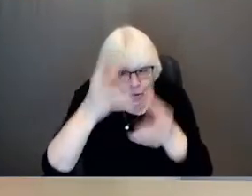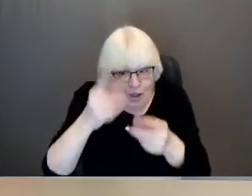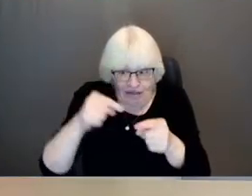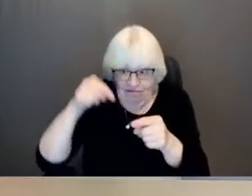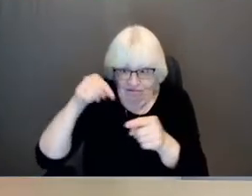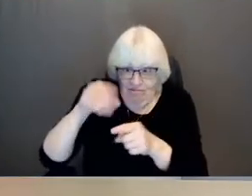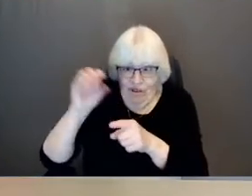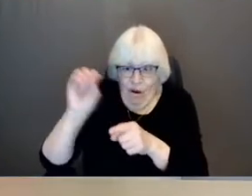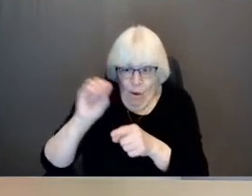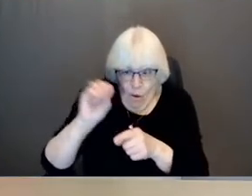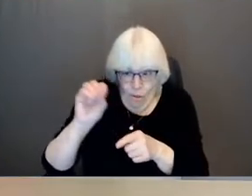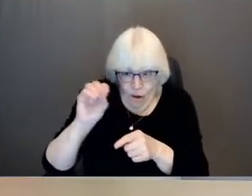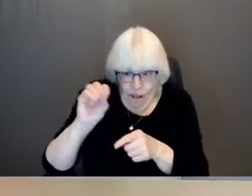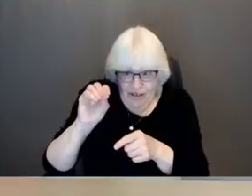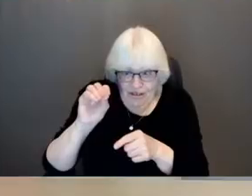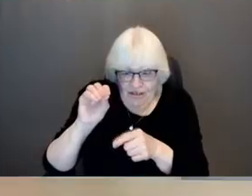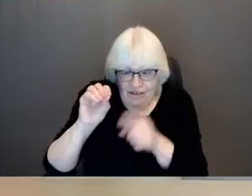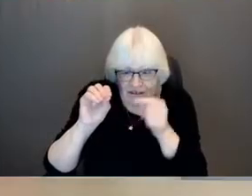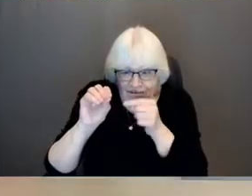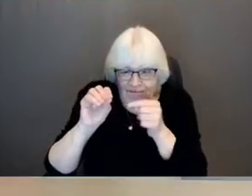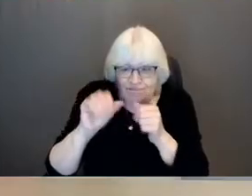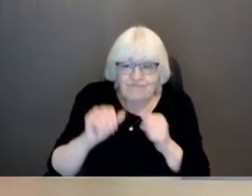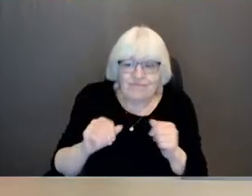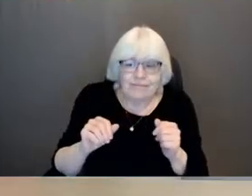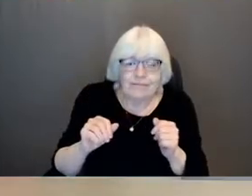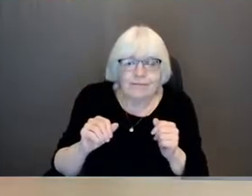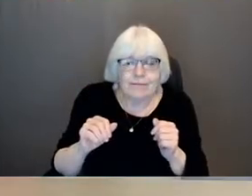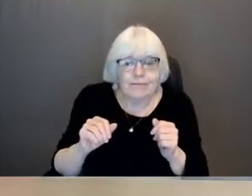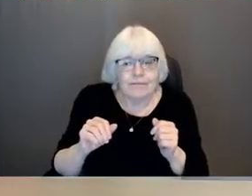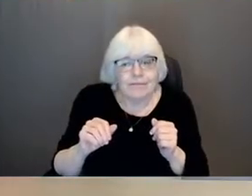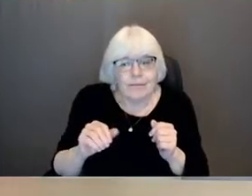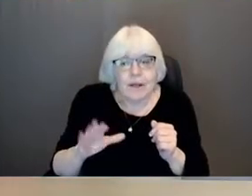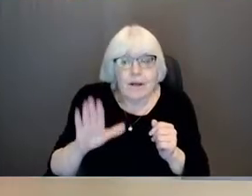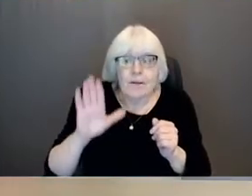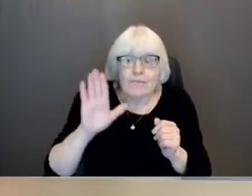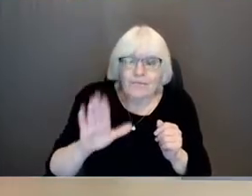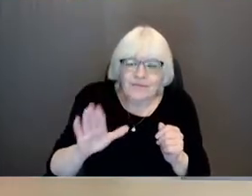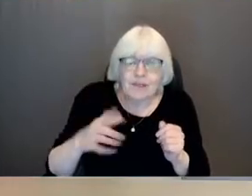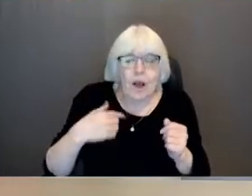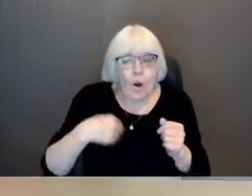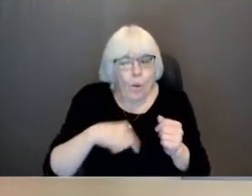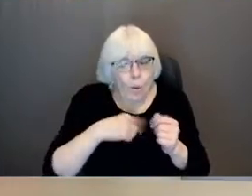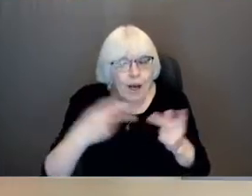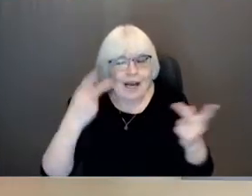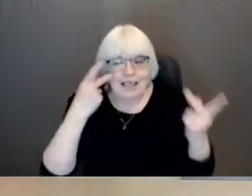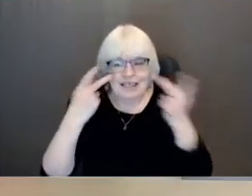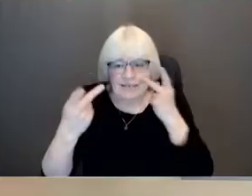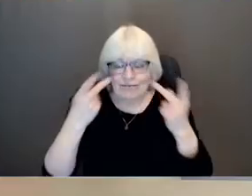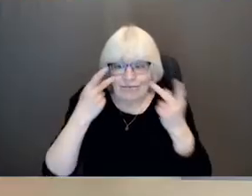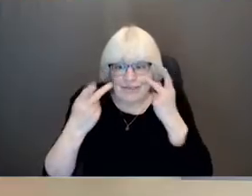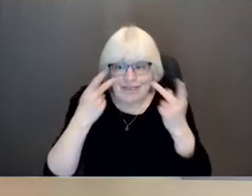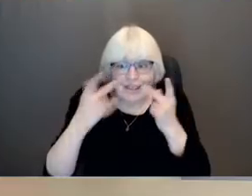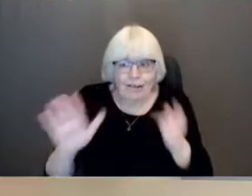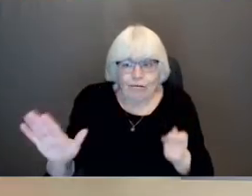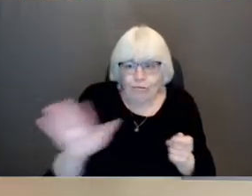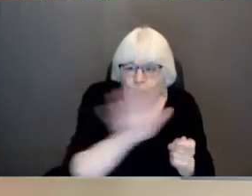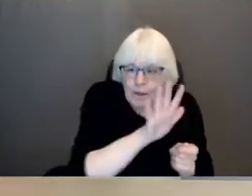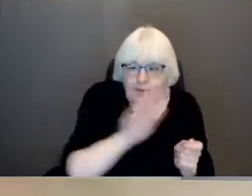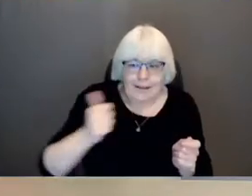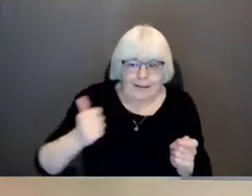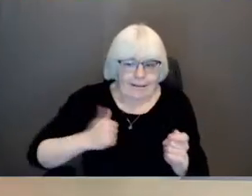coming in across the country in terms of how long someone may shed the